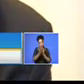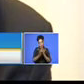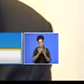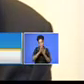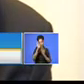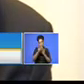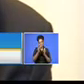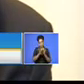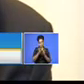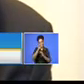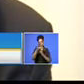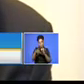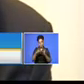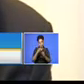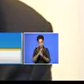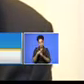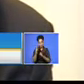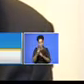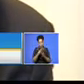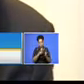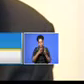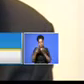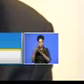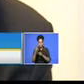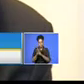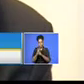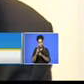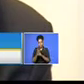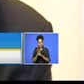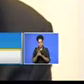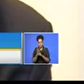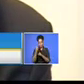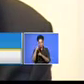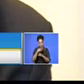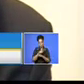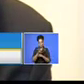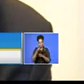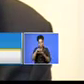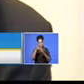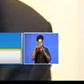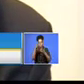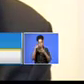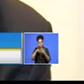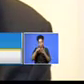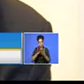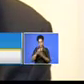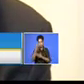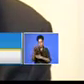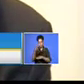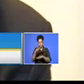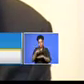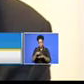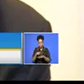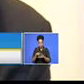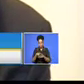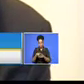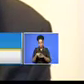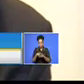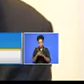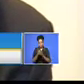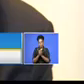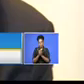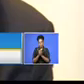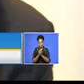allows us to plan appropriately for our enrollment in the fall, as opposed to just finding out how many students are coming to UB in